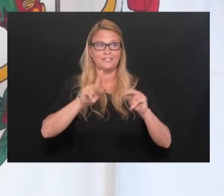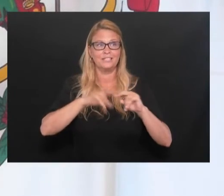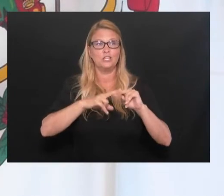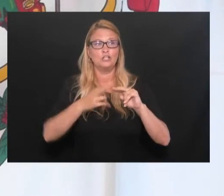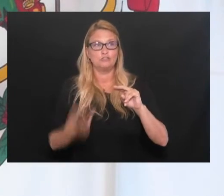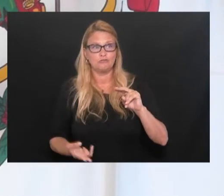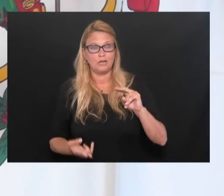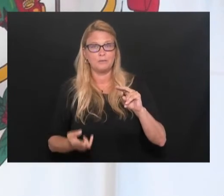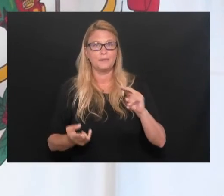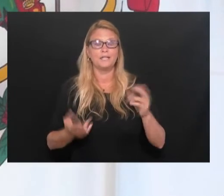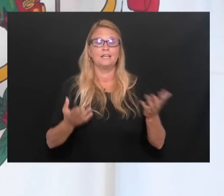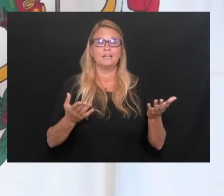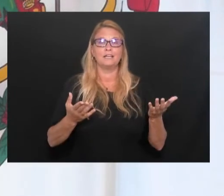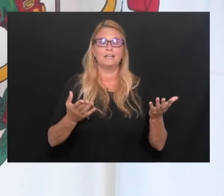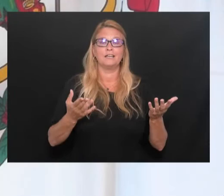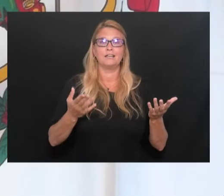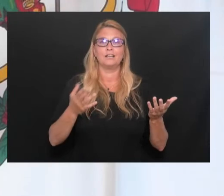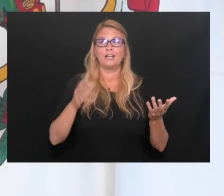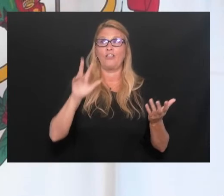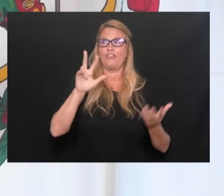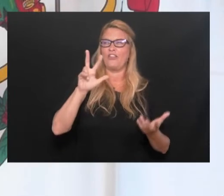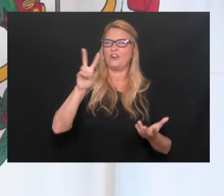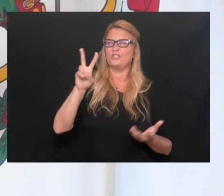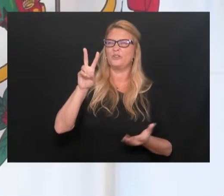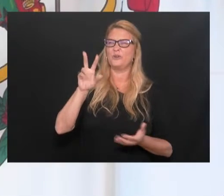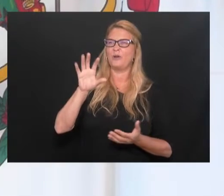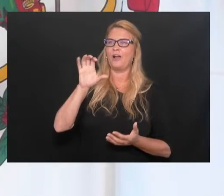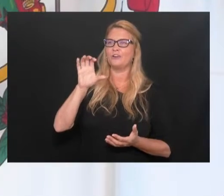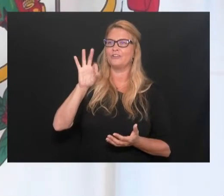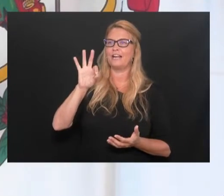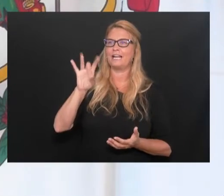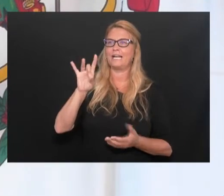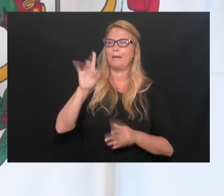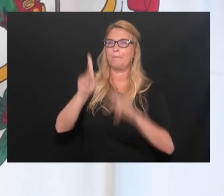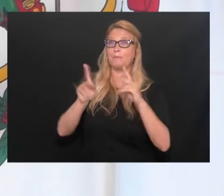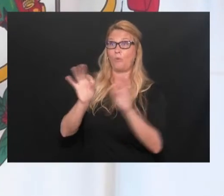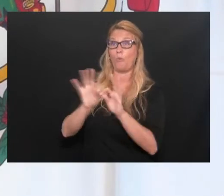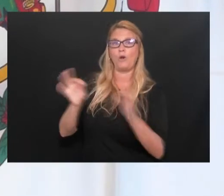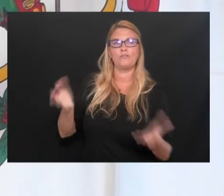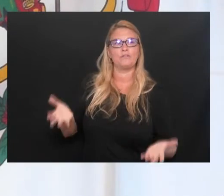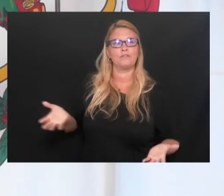2,000, what are those 3,298 people worth?